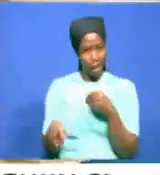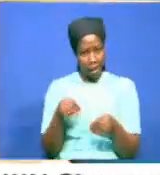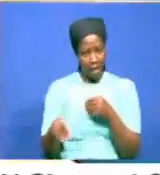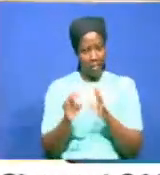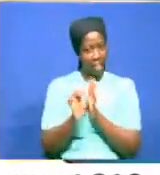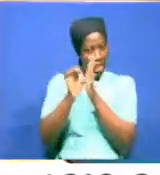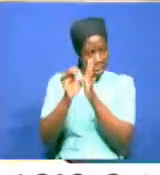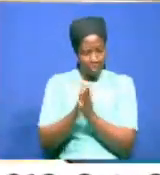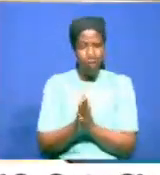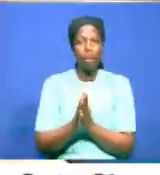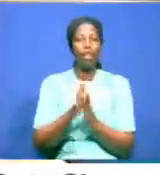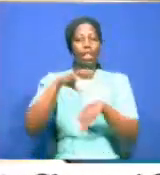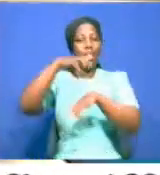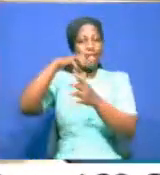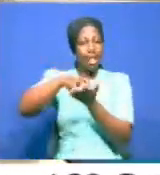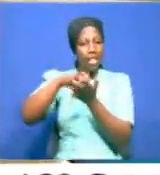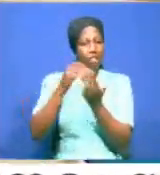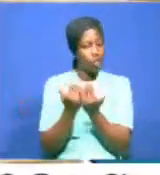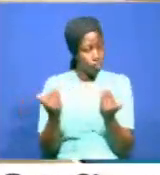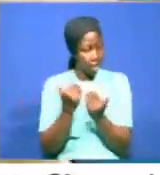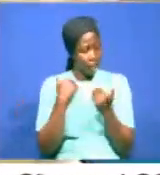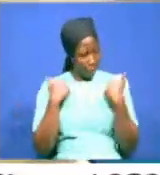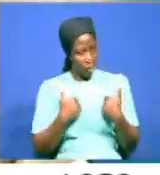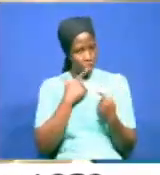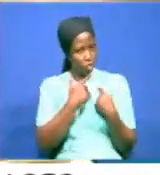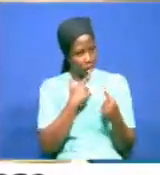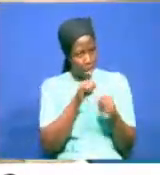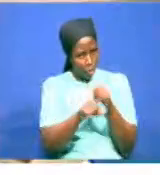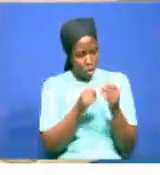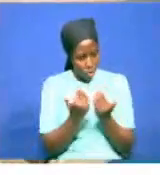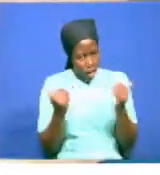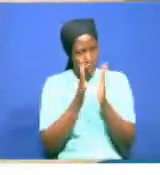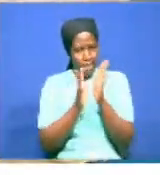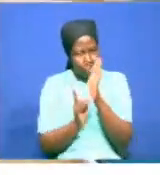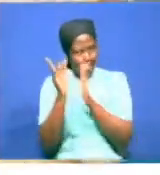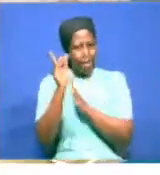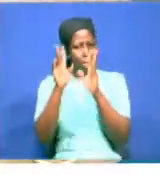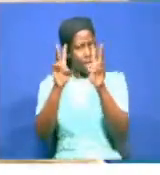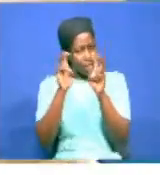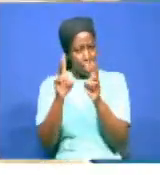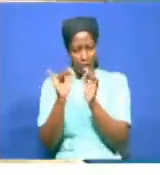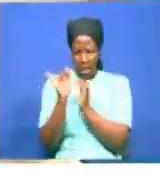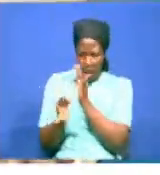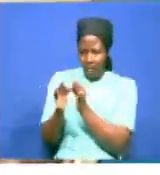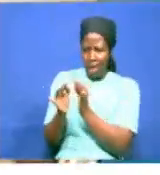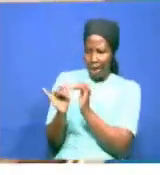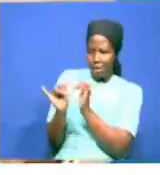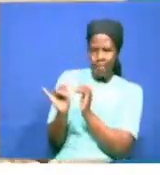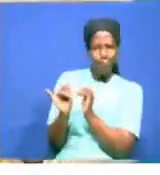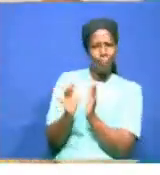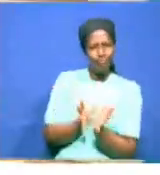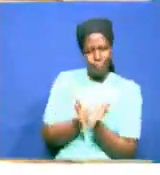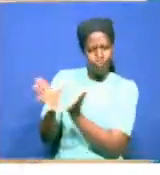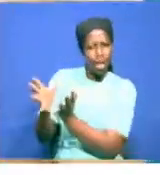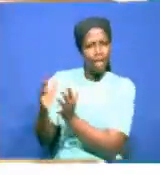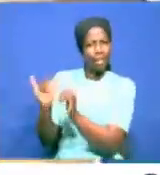instance, the case of the children I was talking about, children with developmental issues, if they are quarantined, they cannot go alone. They